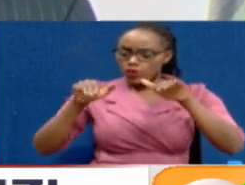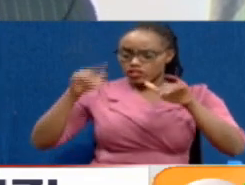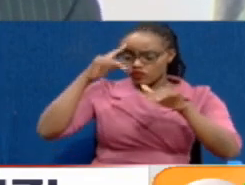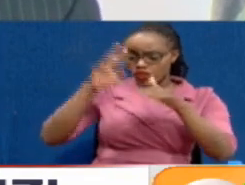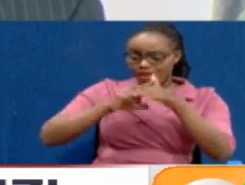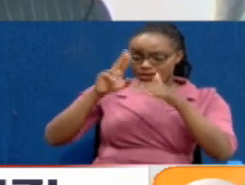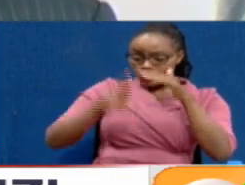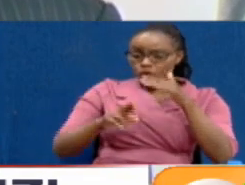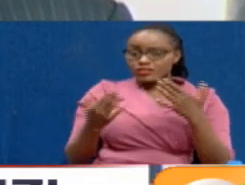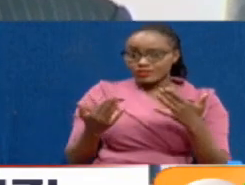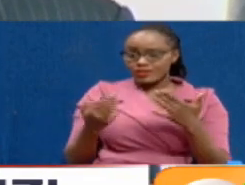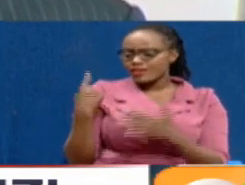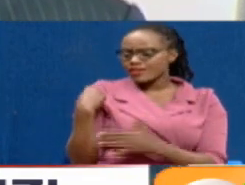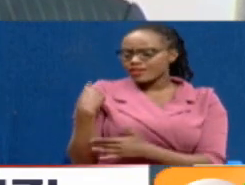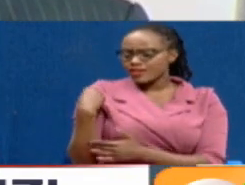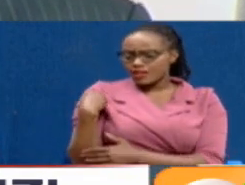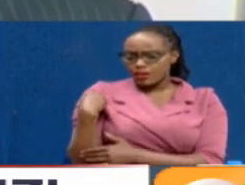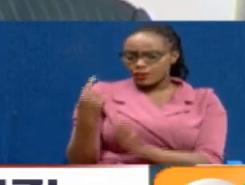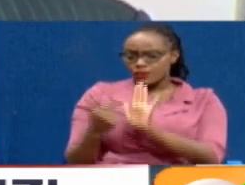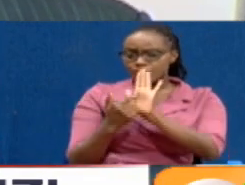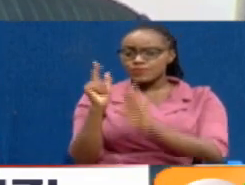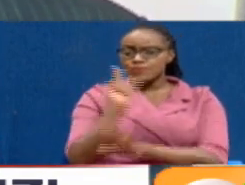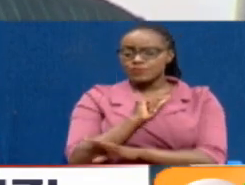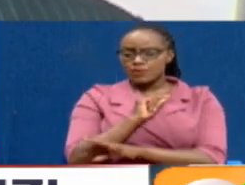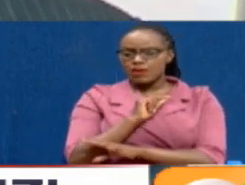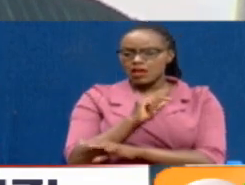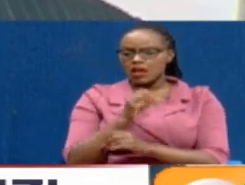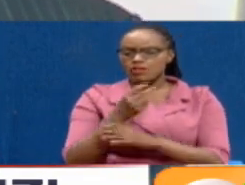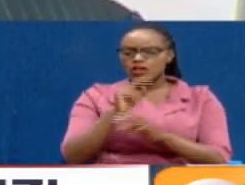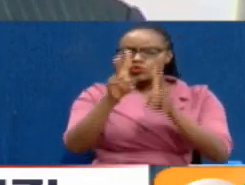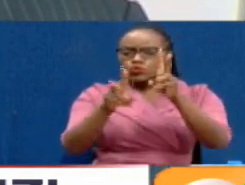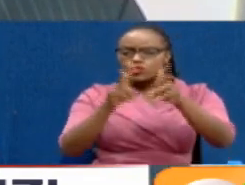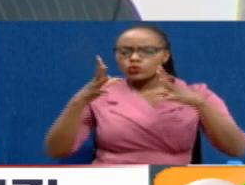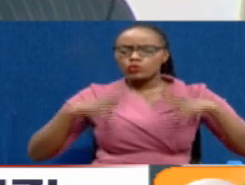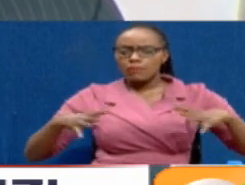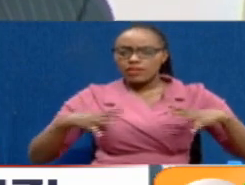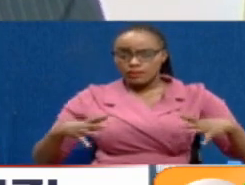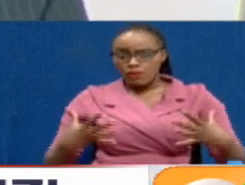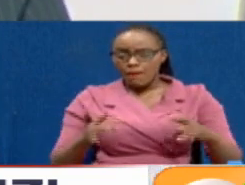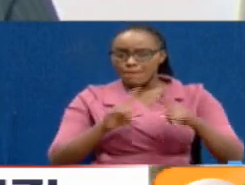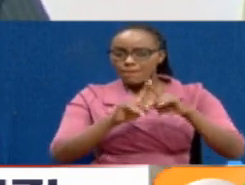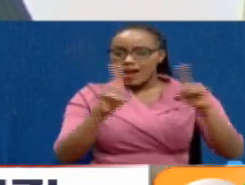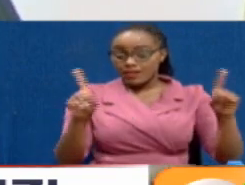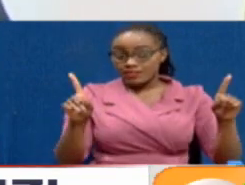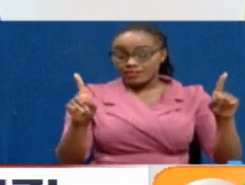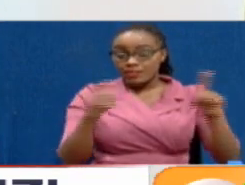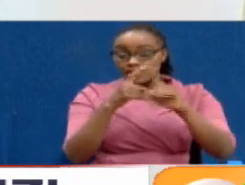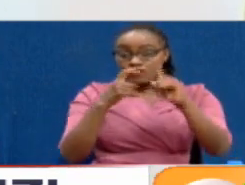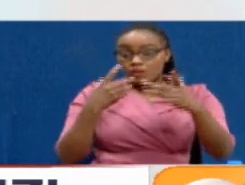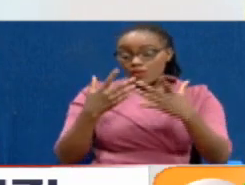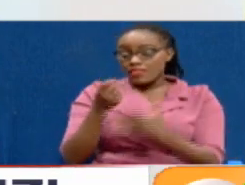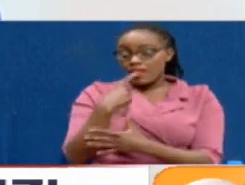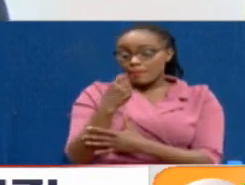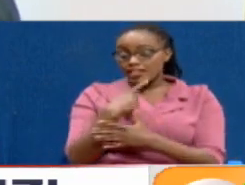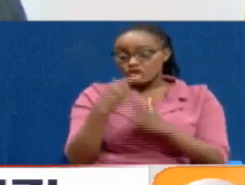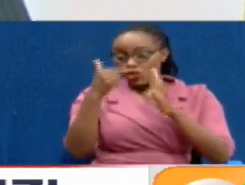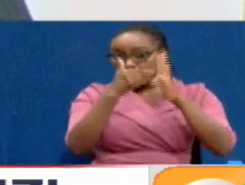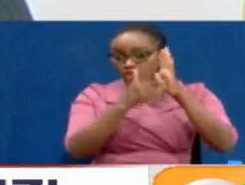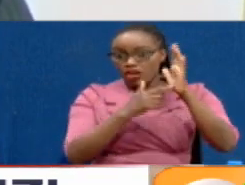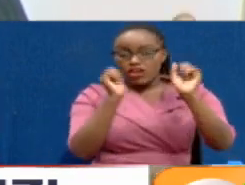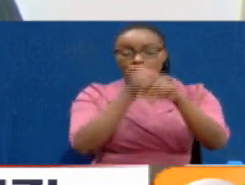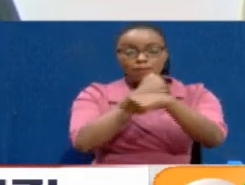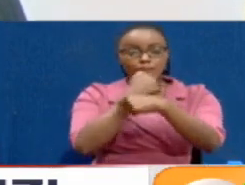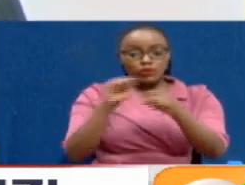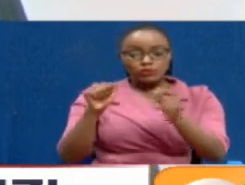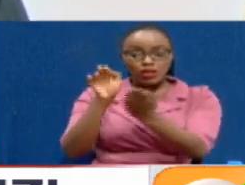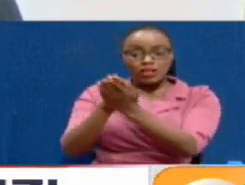results. Yesterday we did indicate a figure of 22, but according to medical protocol, we cannot